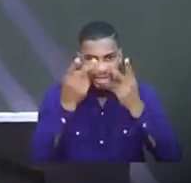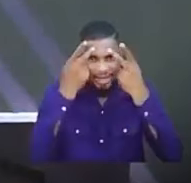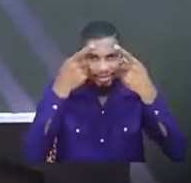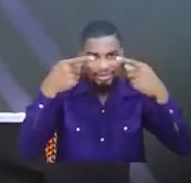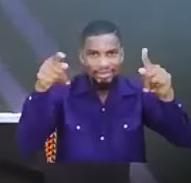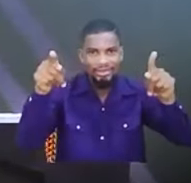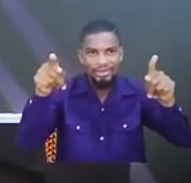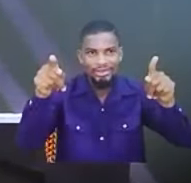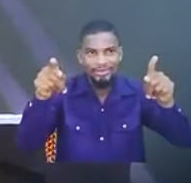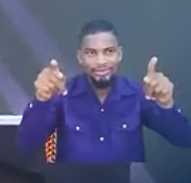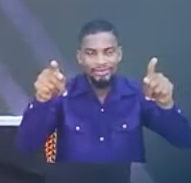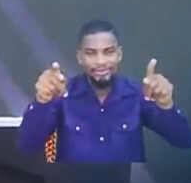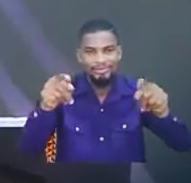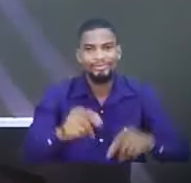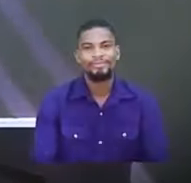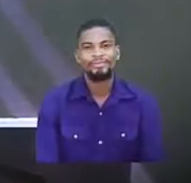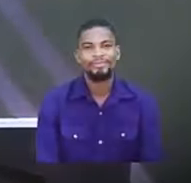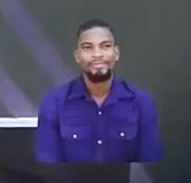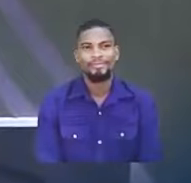Fine.